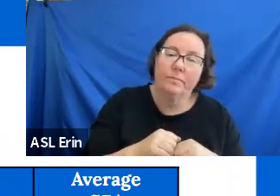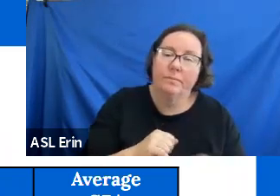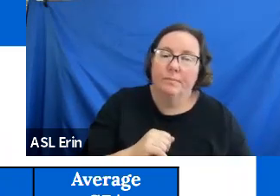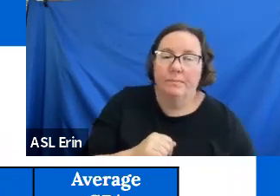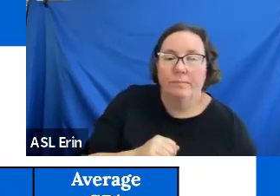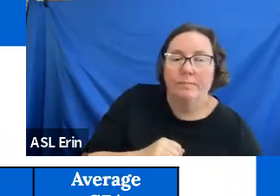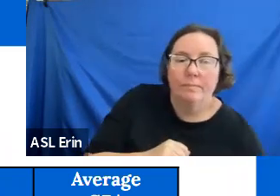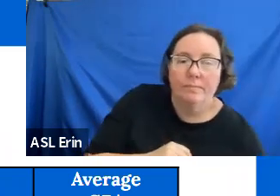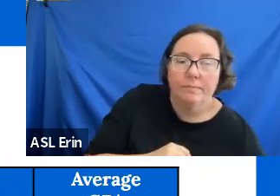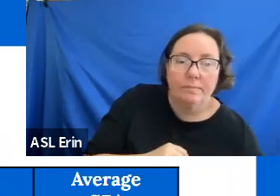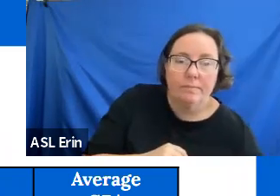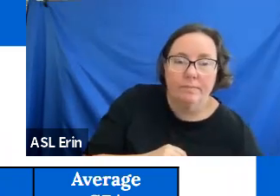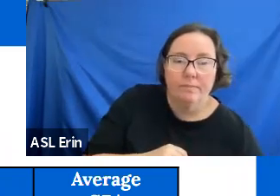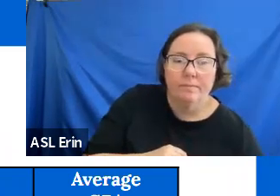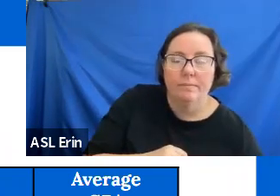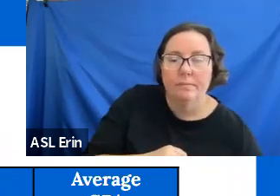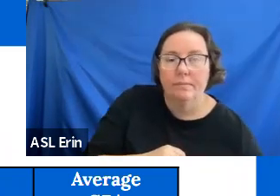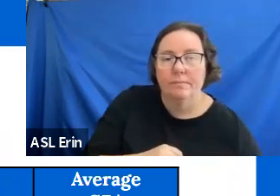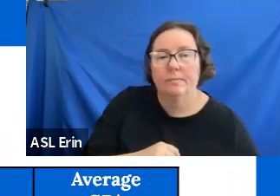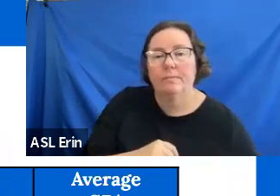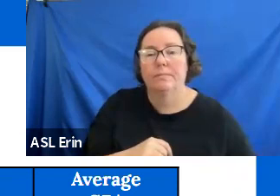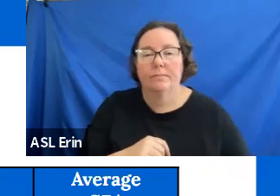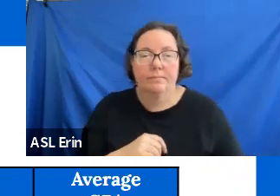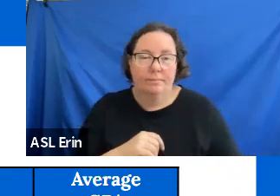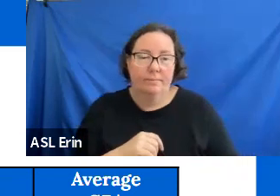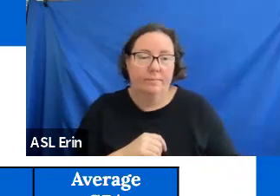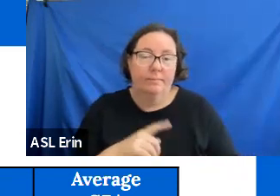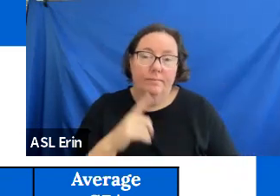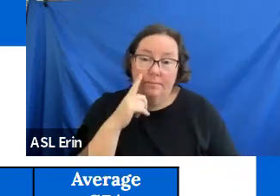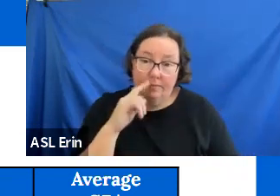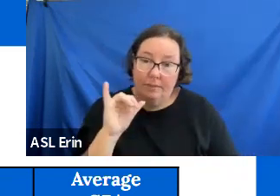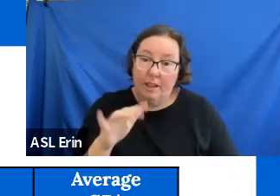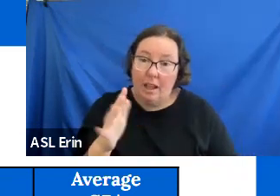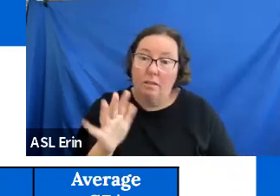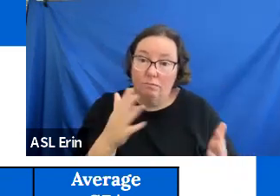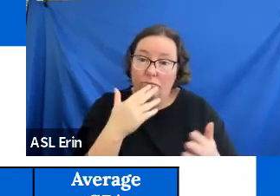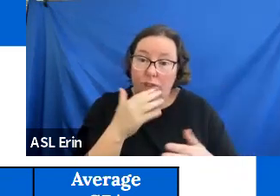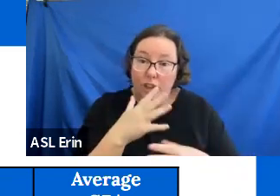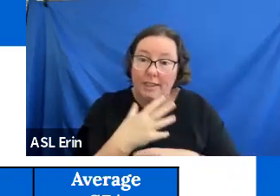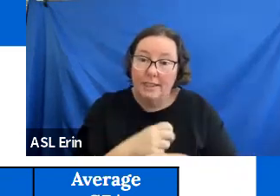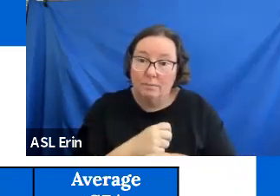hands raised. I think that was a pretty good summary.